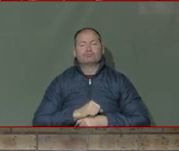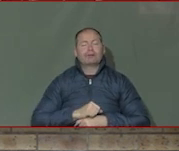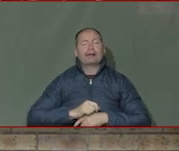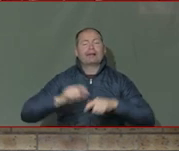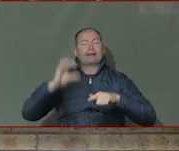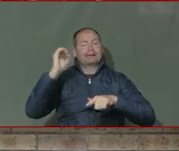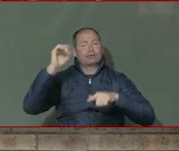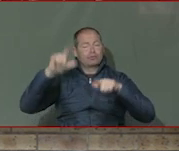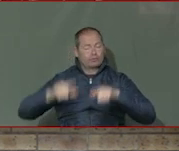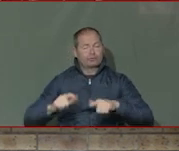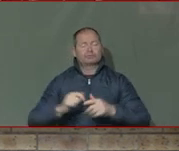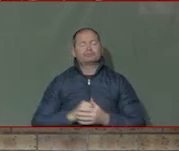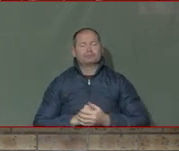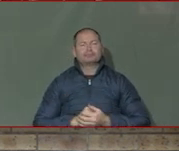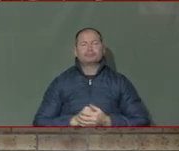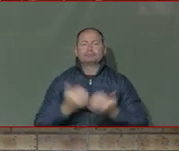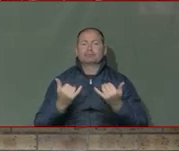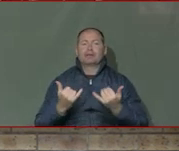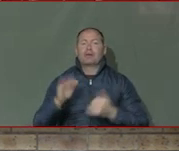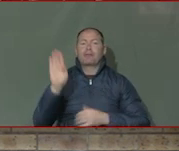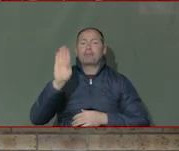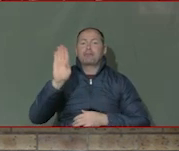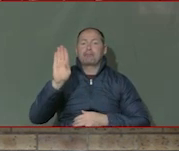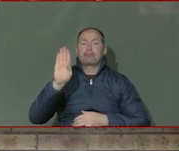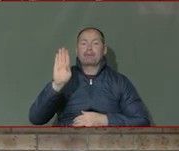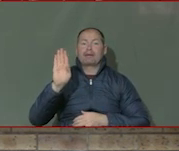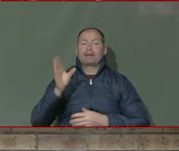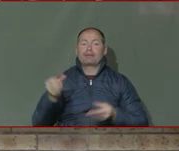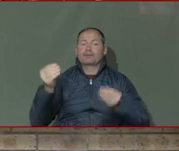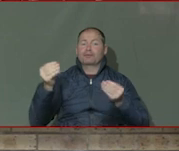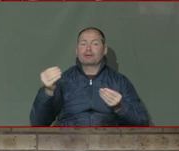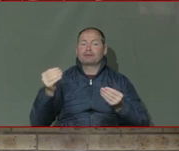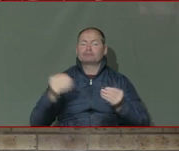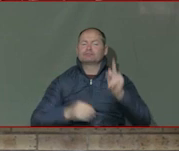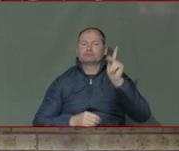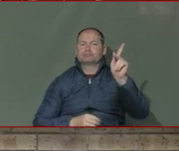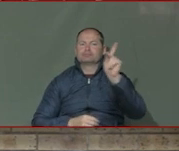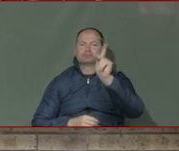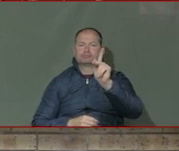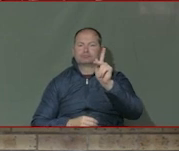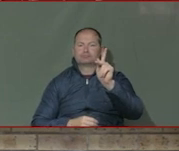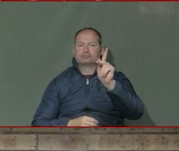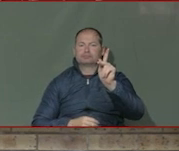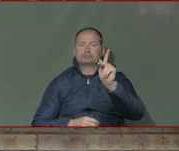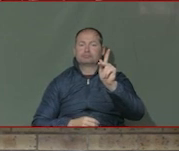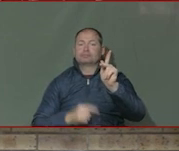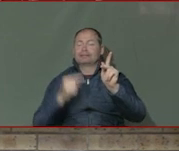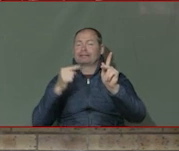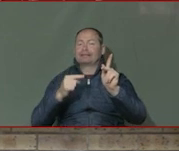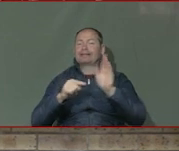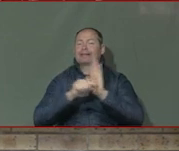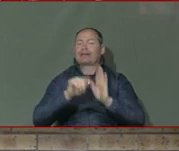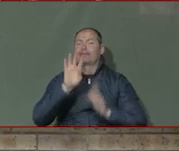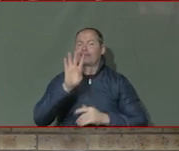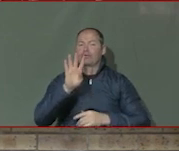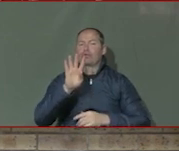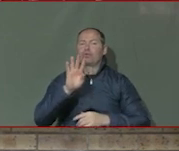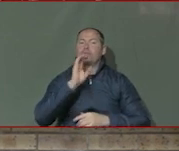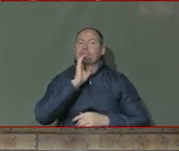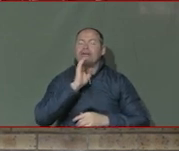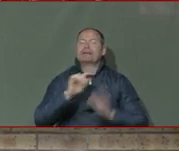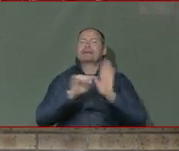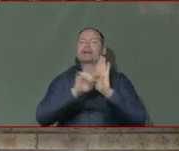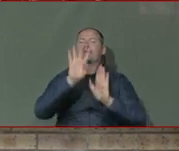They find the coordinates of B. The coordinates of B is kk, but k is negative 4, so it's negative 4, negative